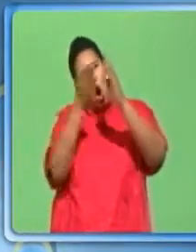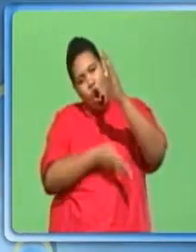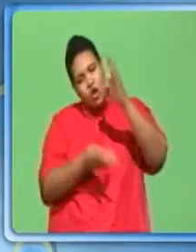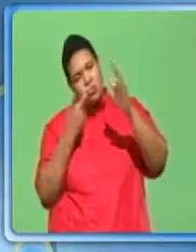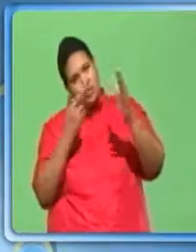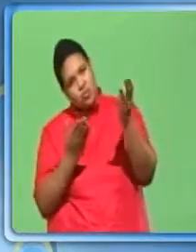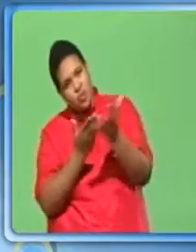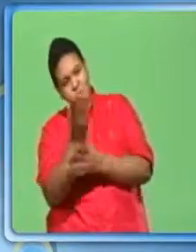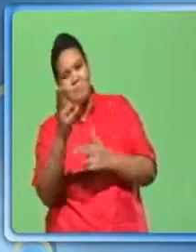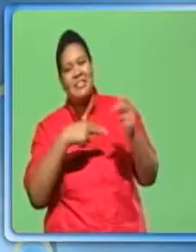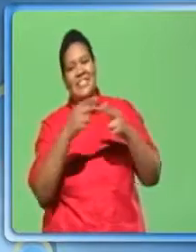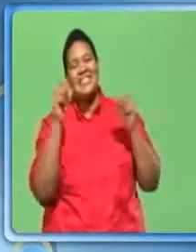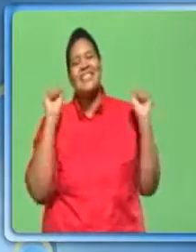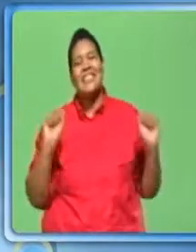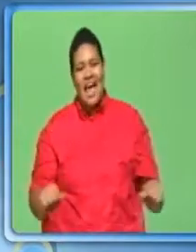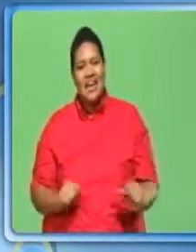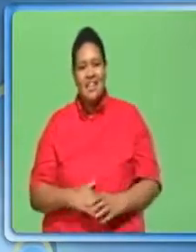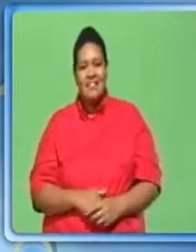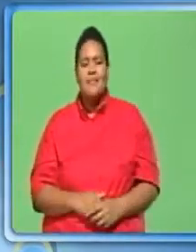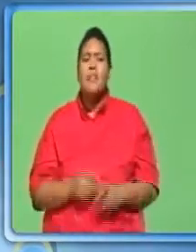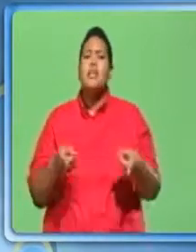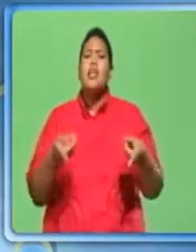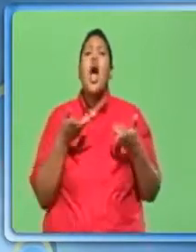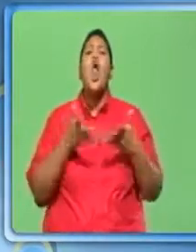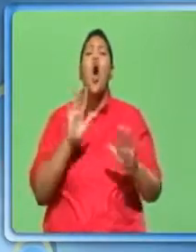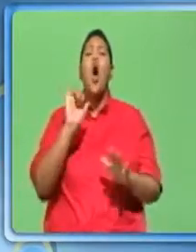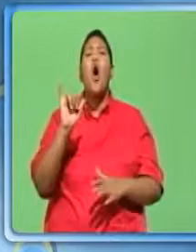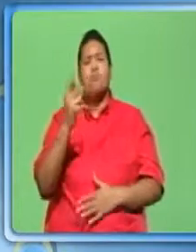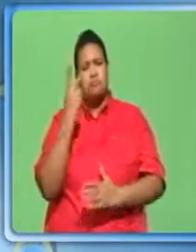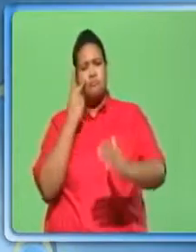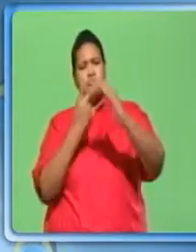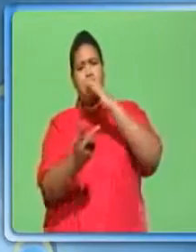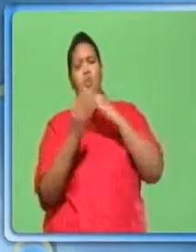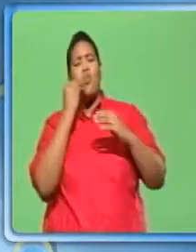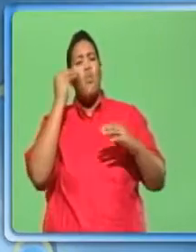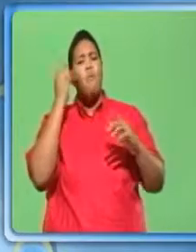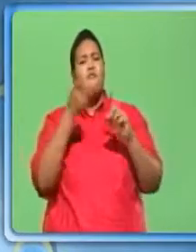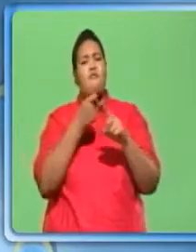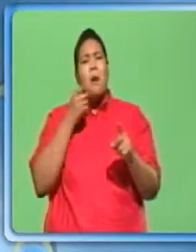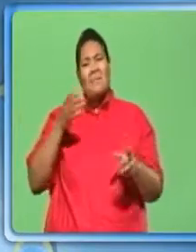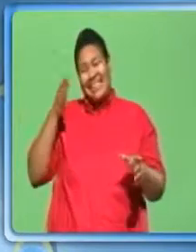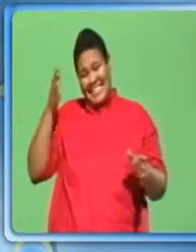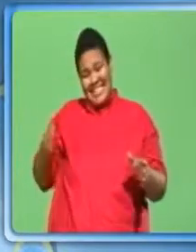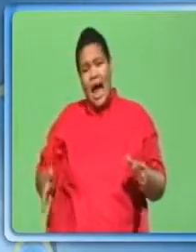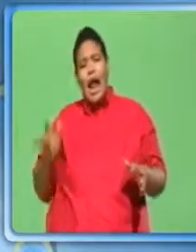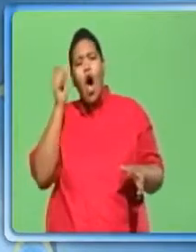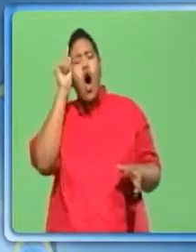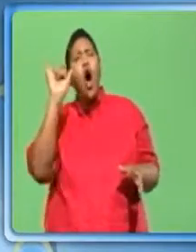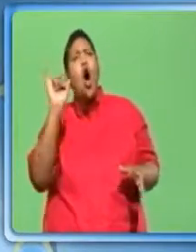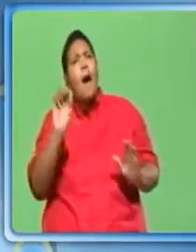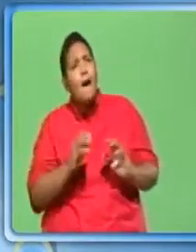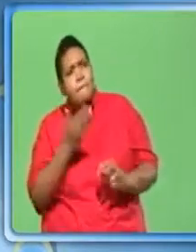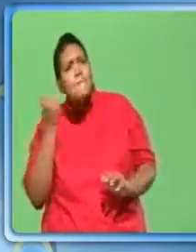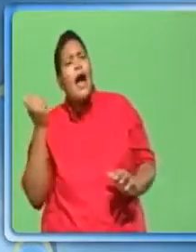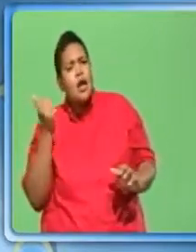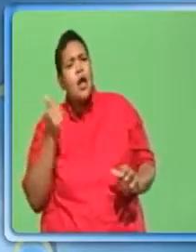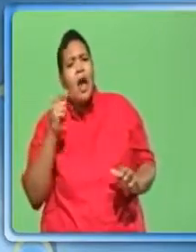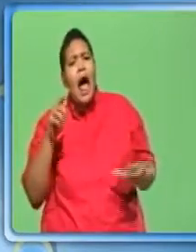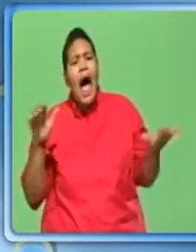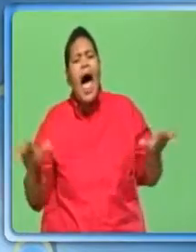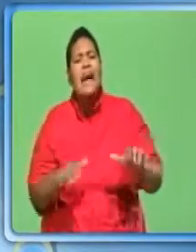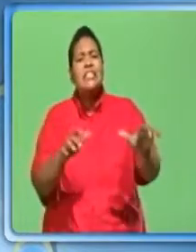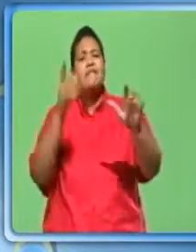building. This allows one to view the home from the side and understand better the relativity